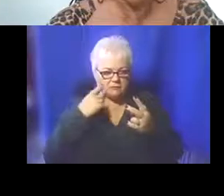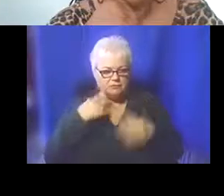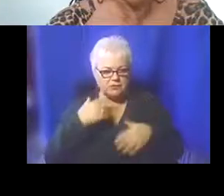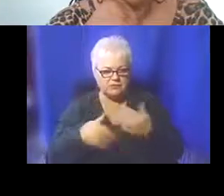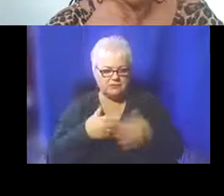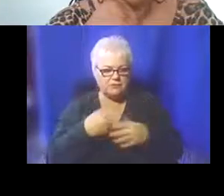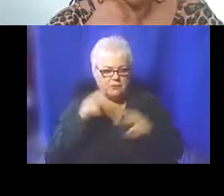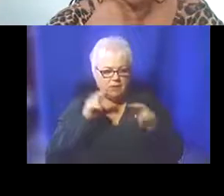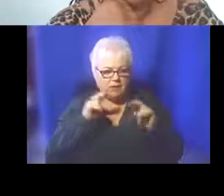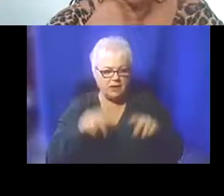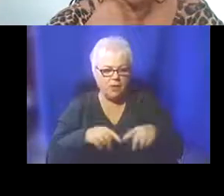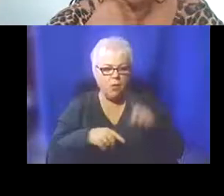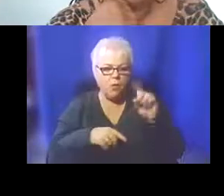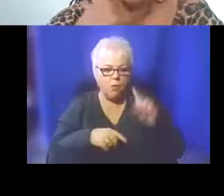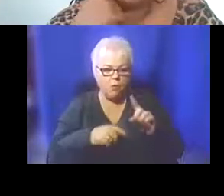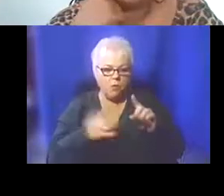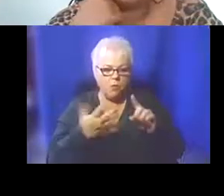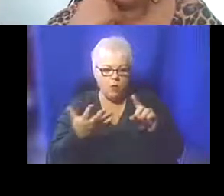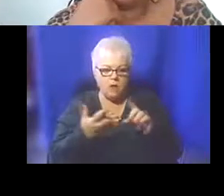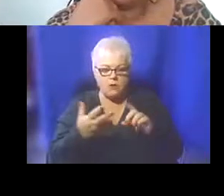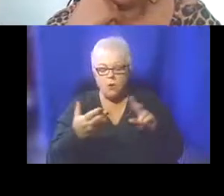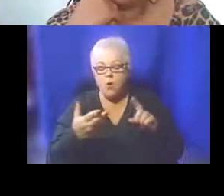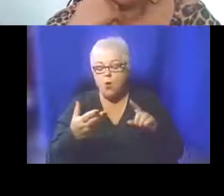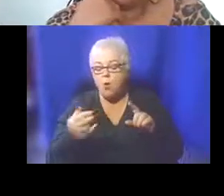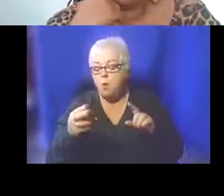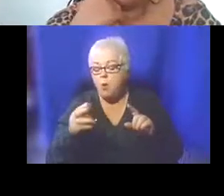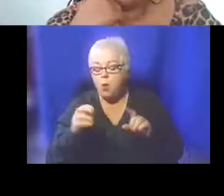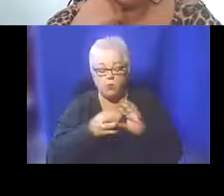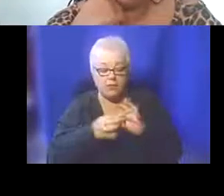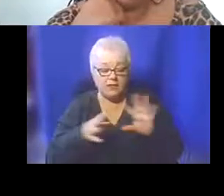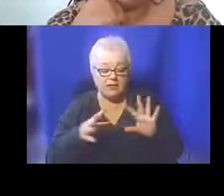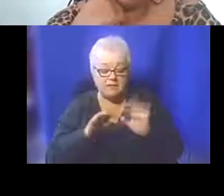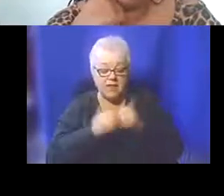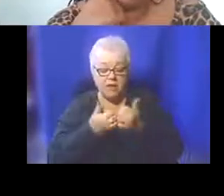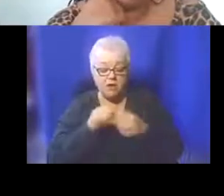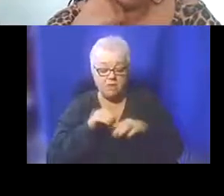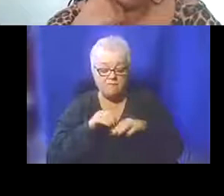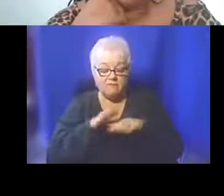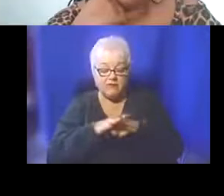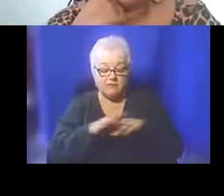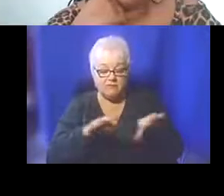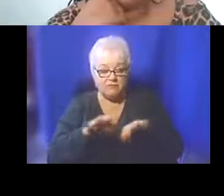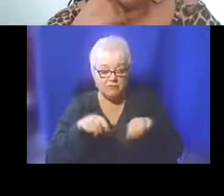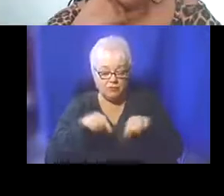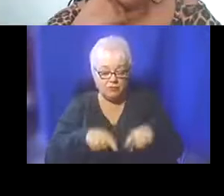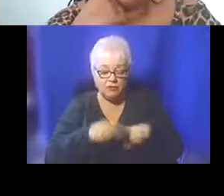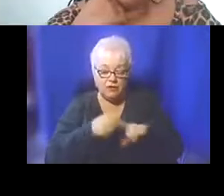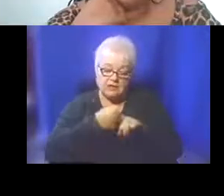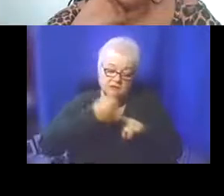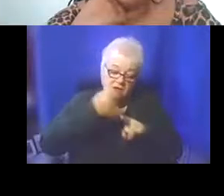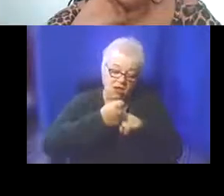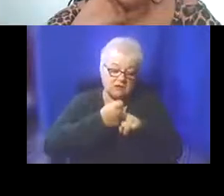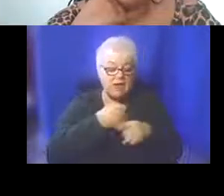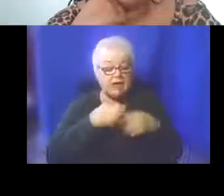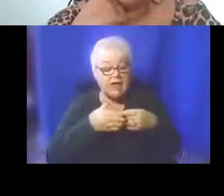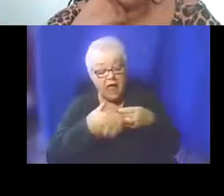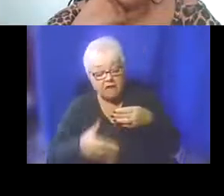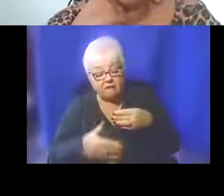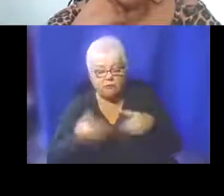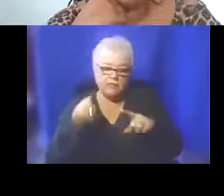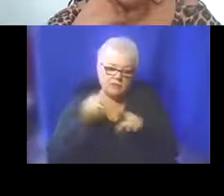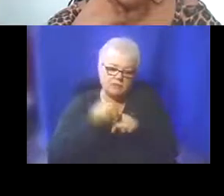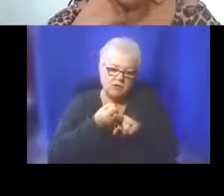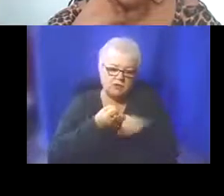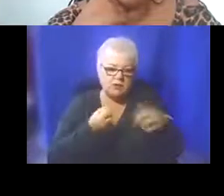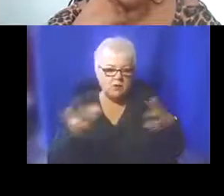One is what hormones are released and how does that affect behavior during the assault and the immediate aftermath of the assault. And then